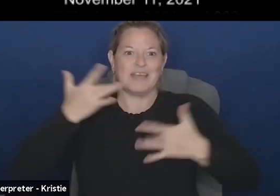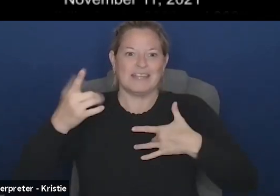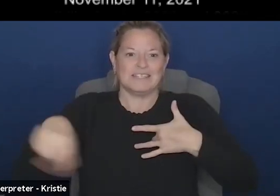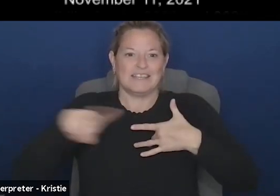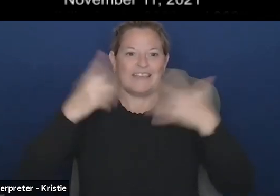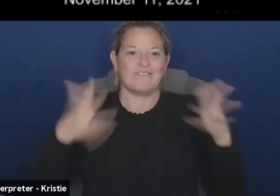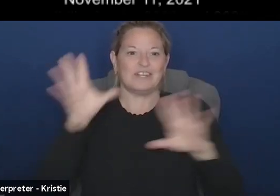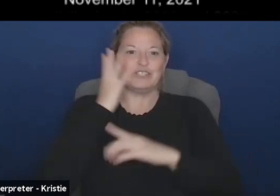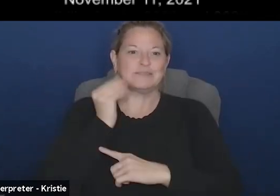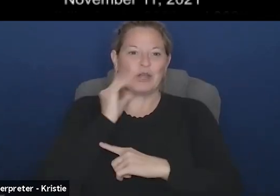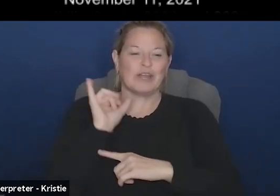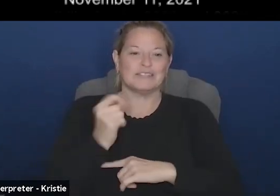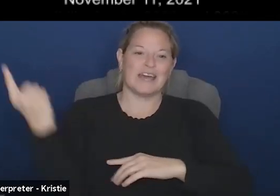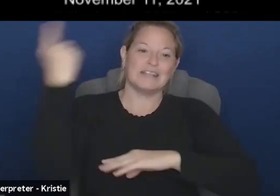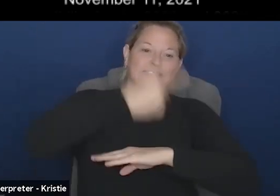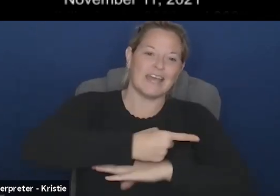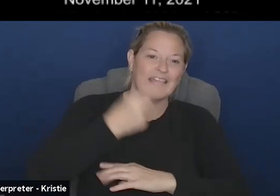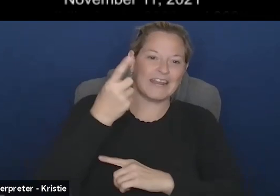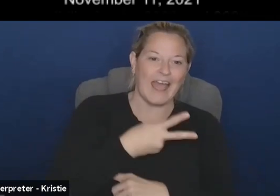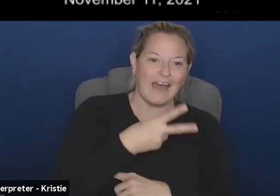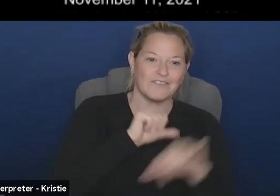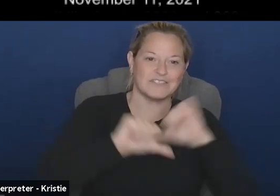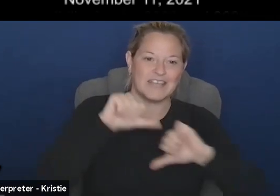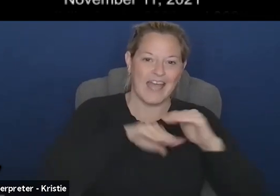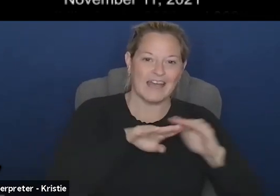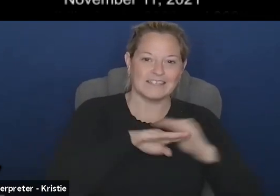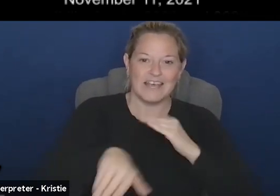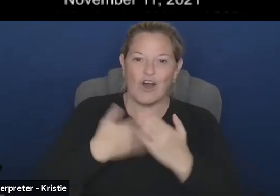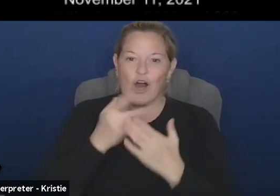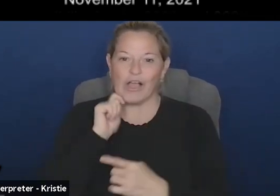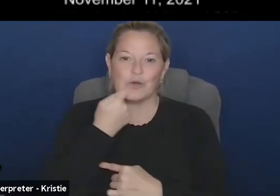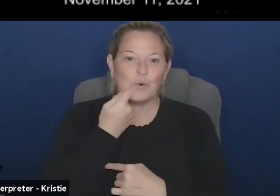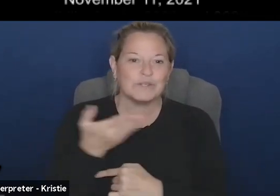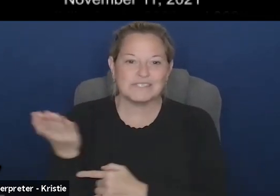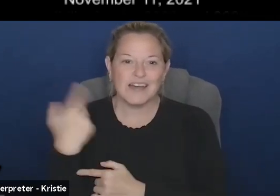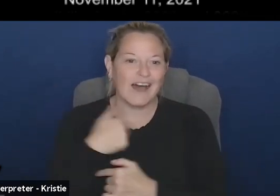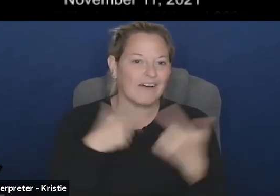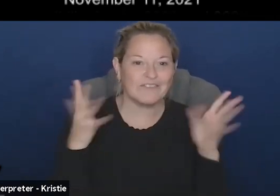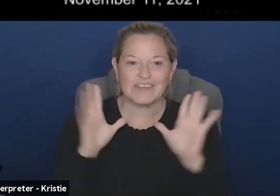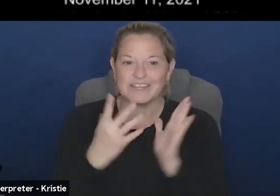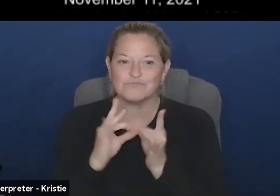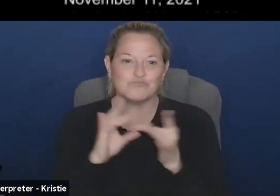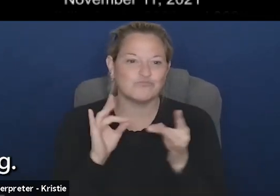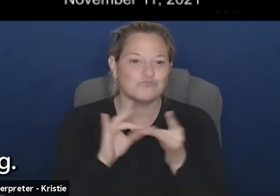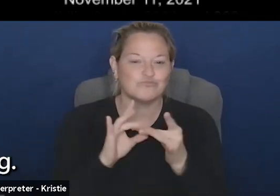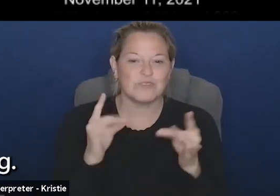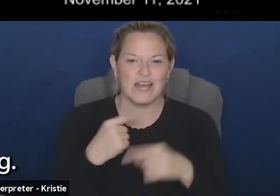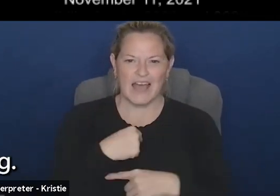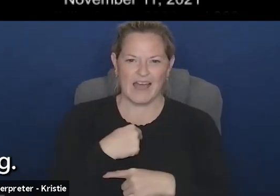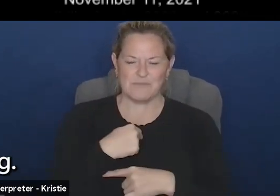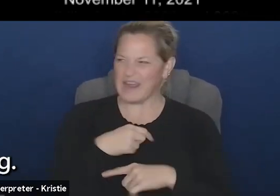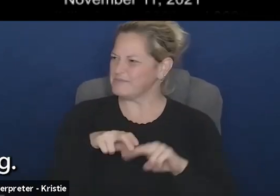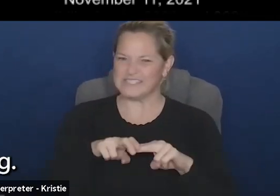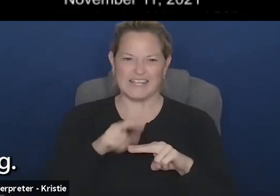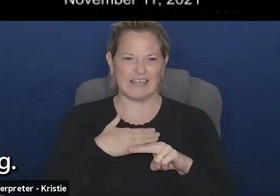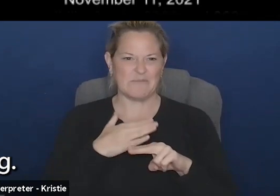of PsyAccess and like all the cool stuff that's been talking. But I'm sort of talking in my own office, which is, kind